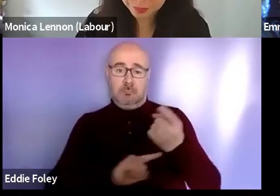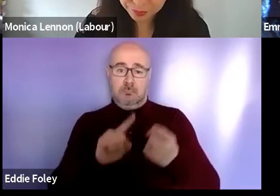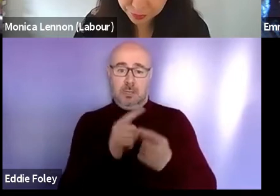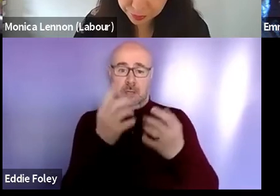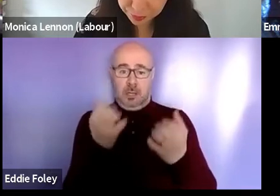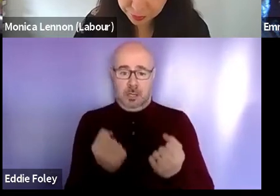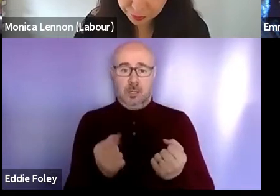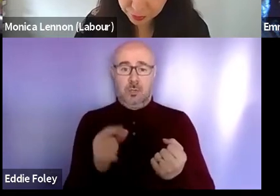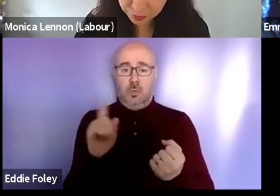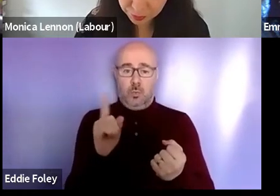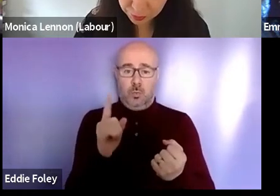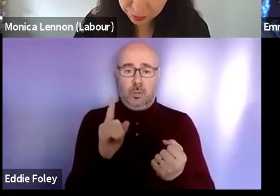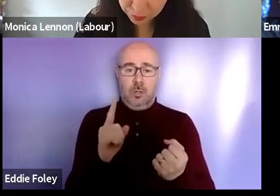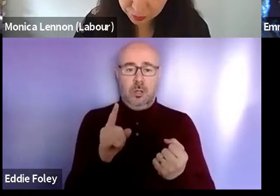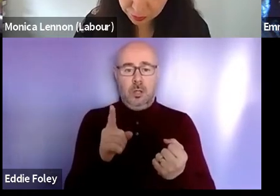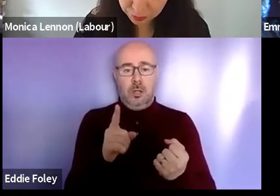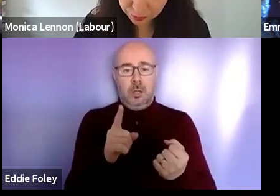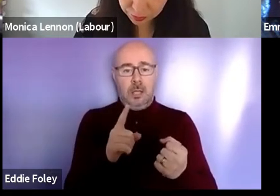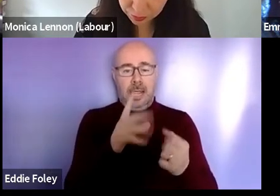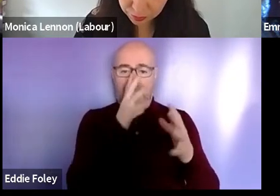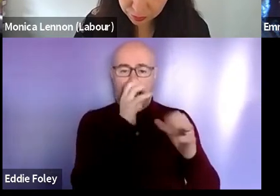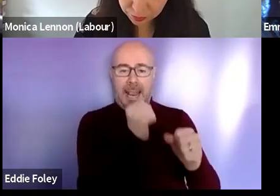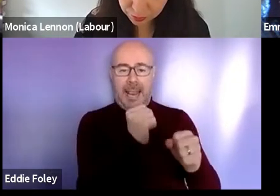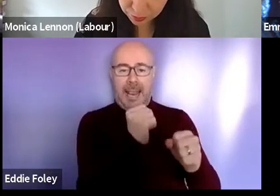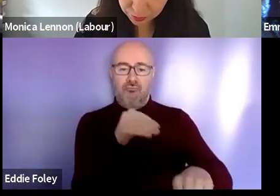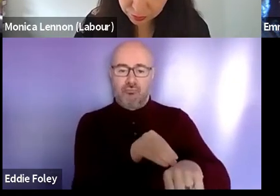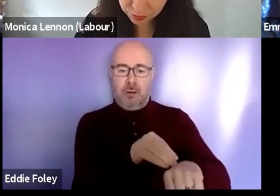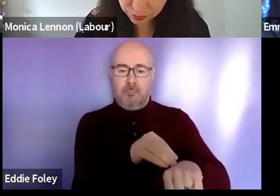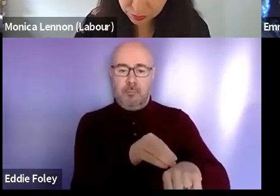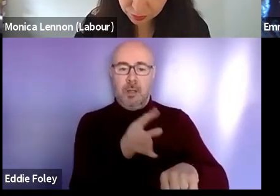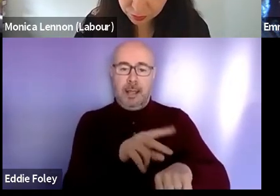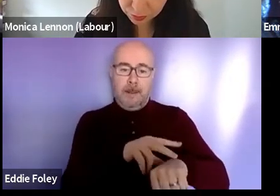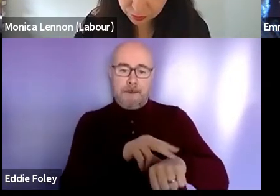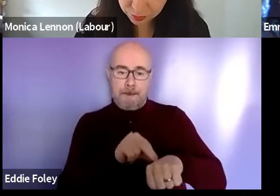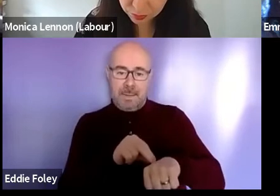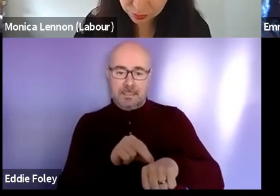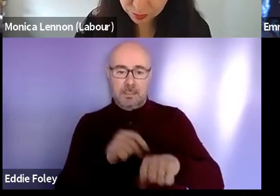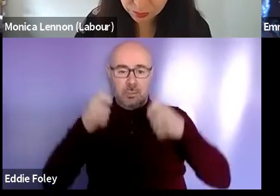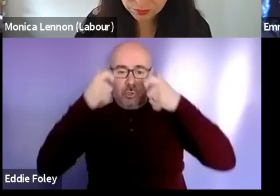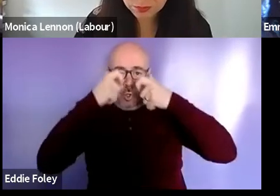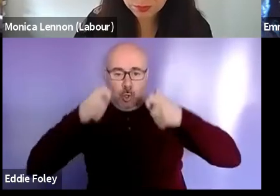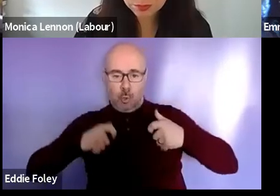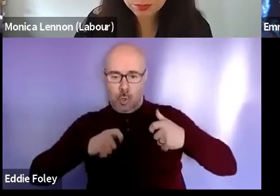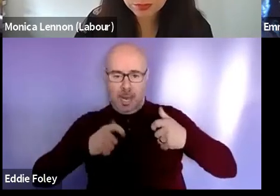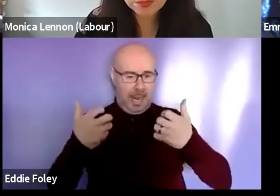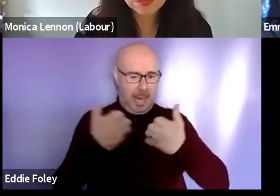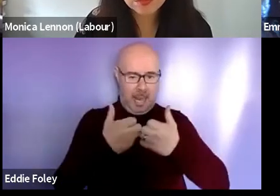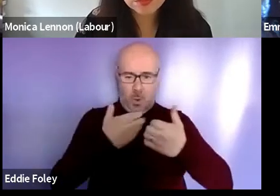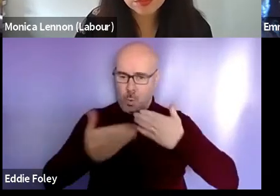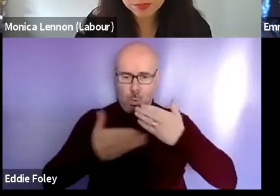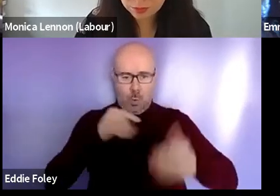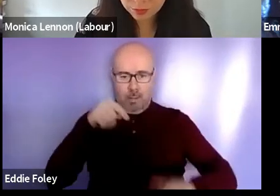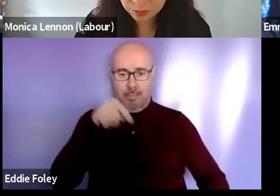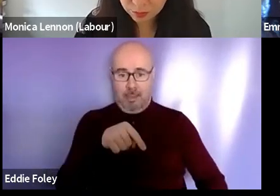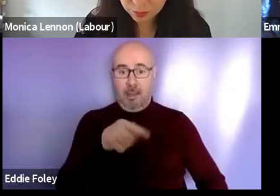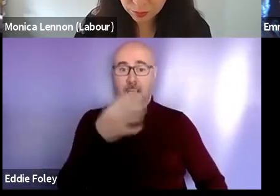how the police and the Crown Office are dealing with it. And I think there's some positive messages coming out from that and ways forward in regard